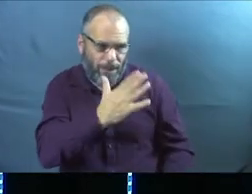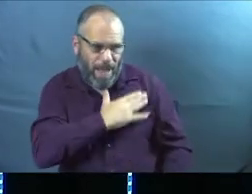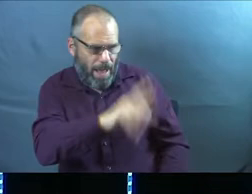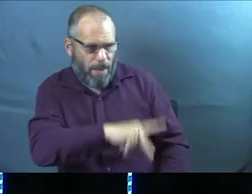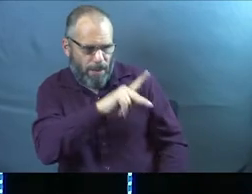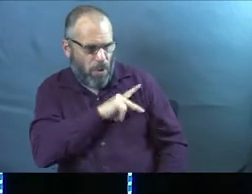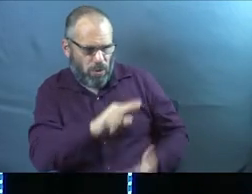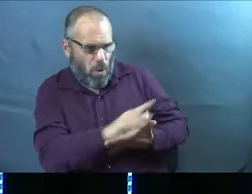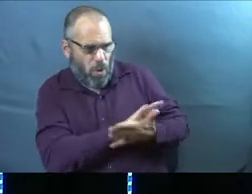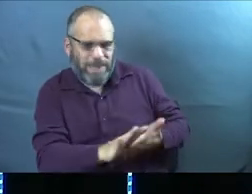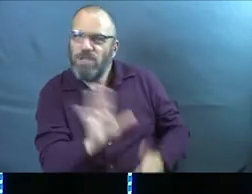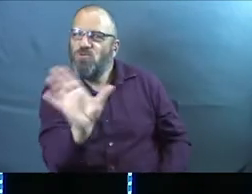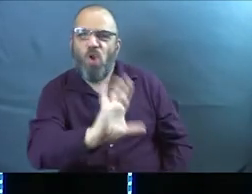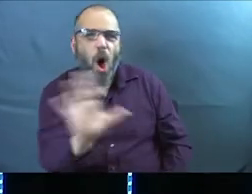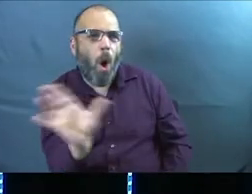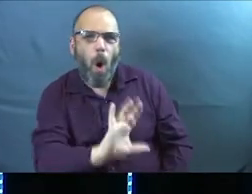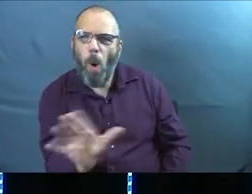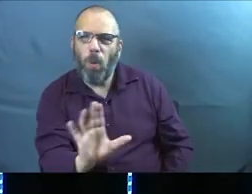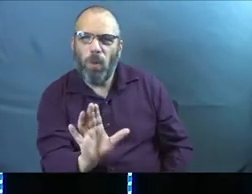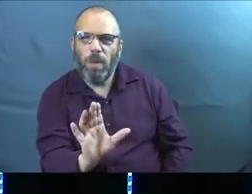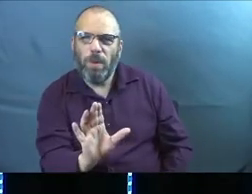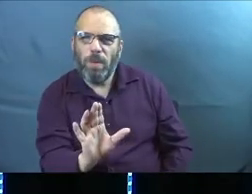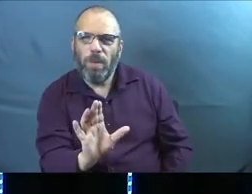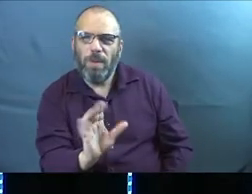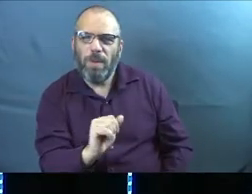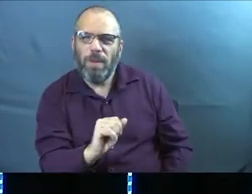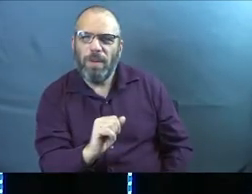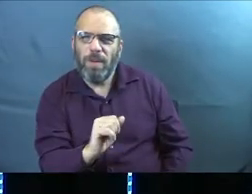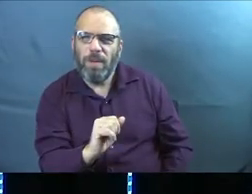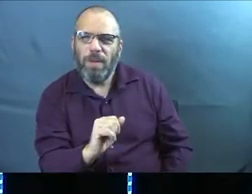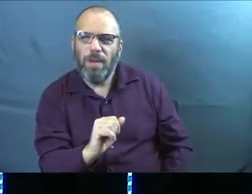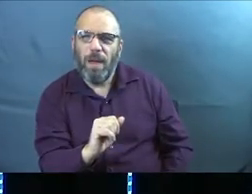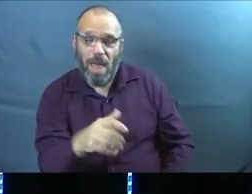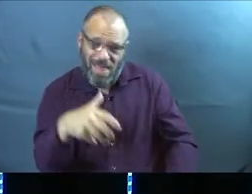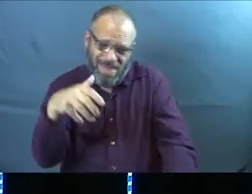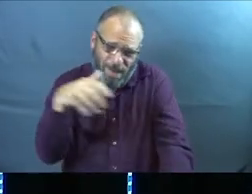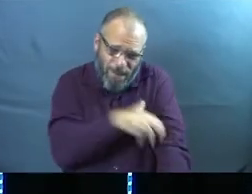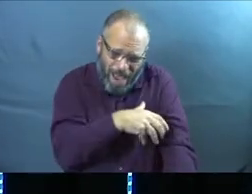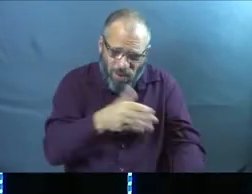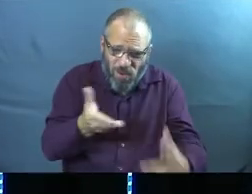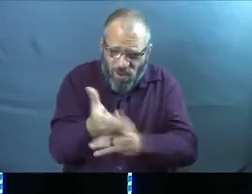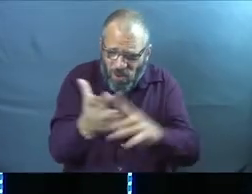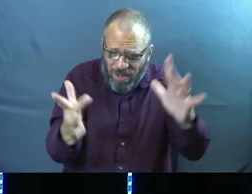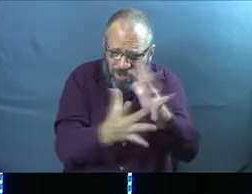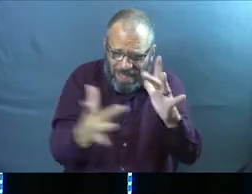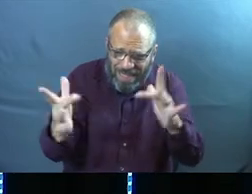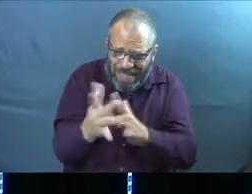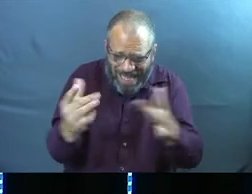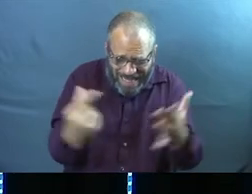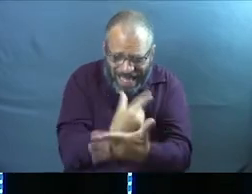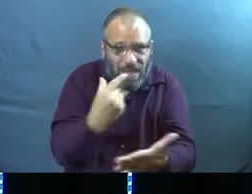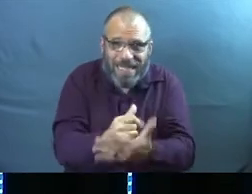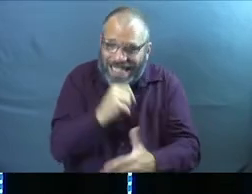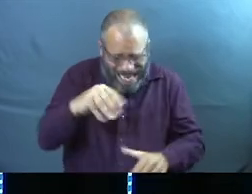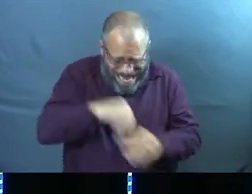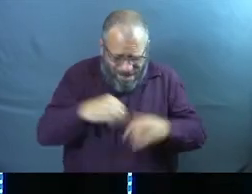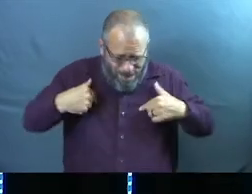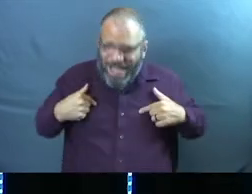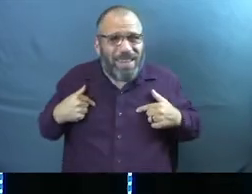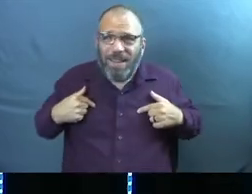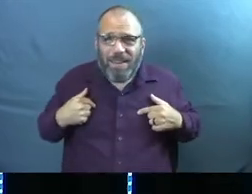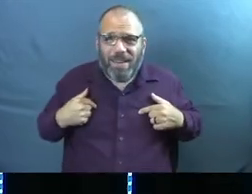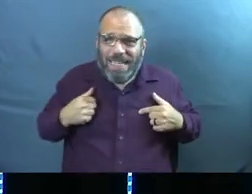personal holiness. It's not. The power's in Jesus. It's in his gospel. It's not in us.